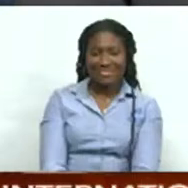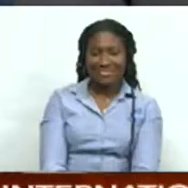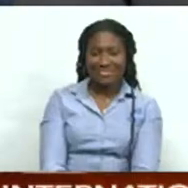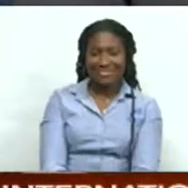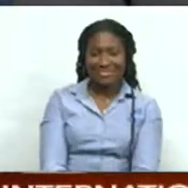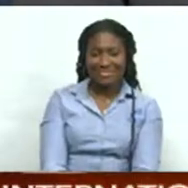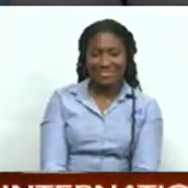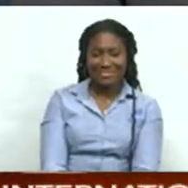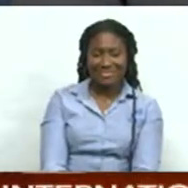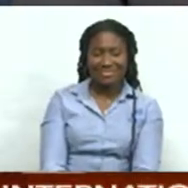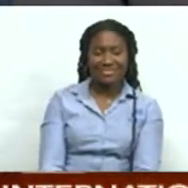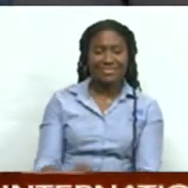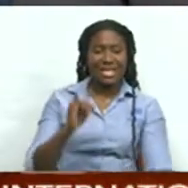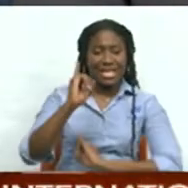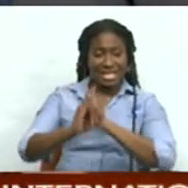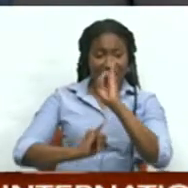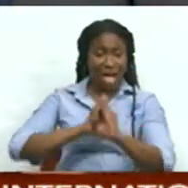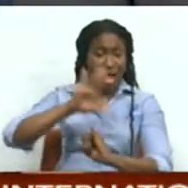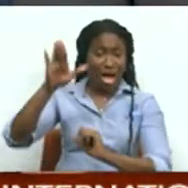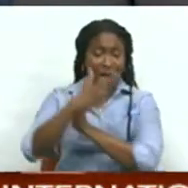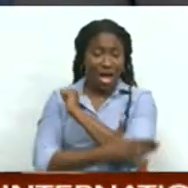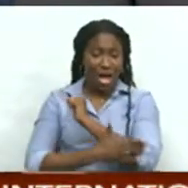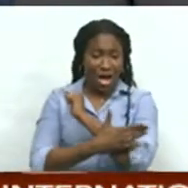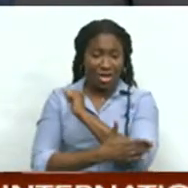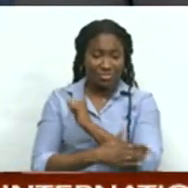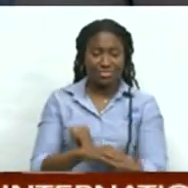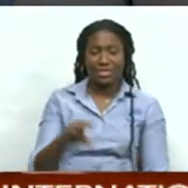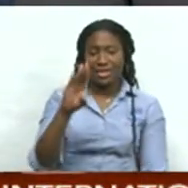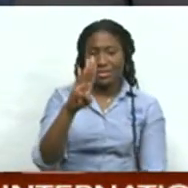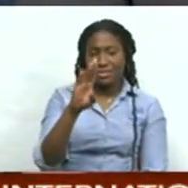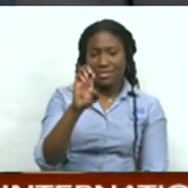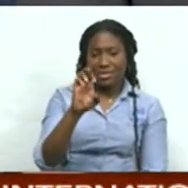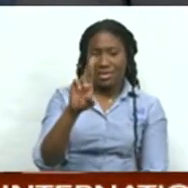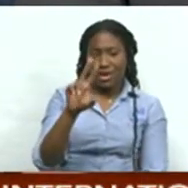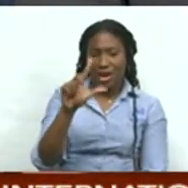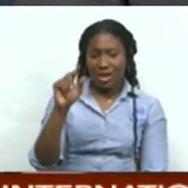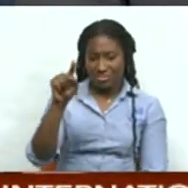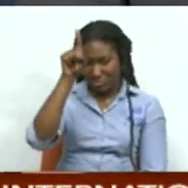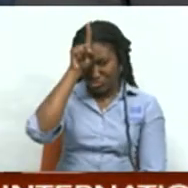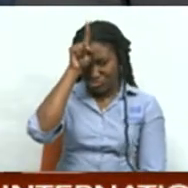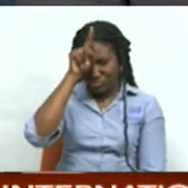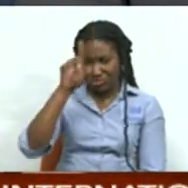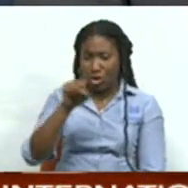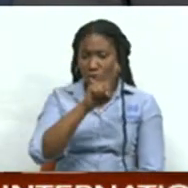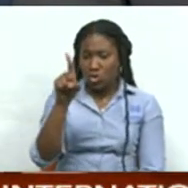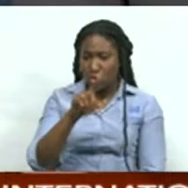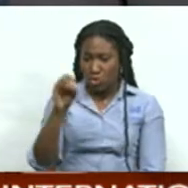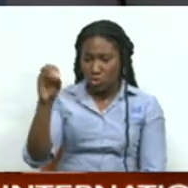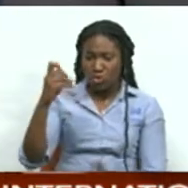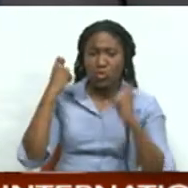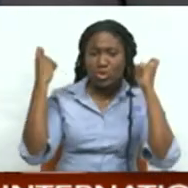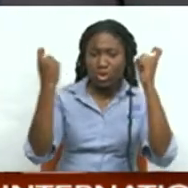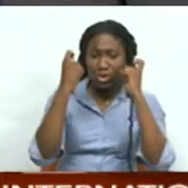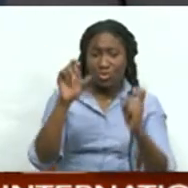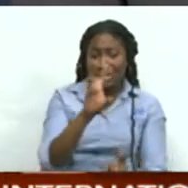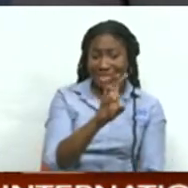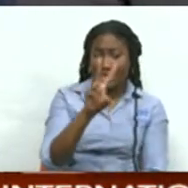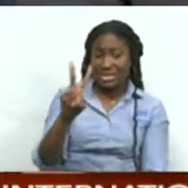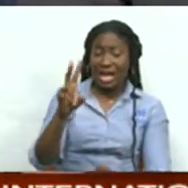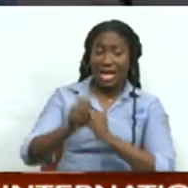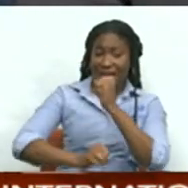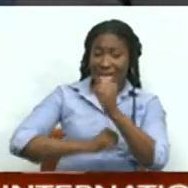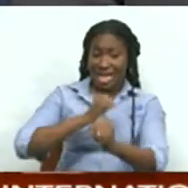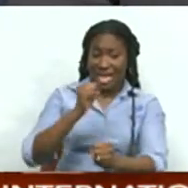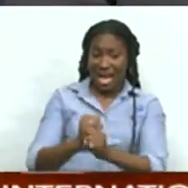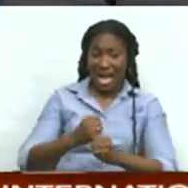And internationally, Berlin's zoo is celebrating the 67th birthday of Fatu, the gorilla, its